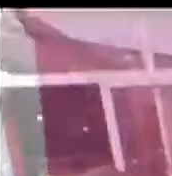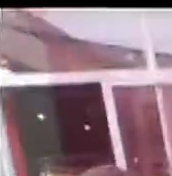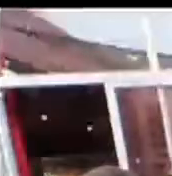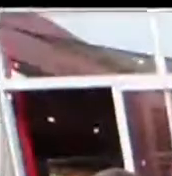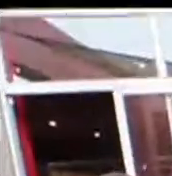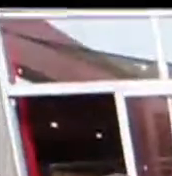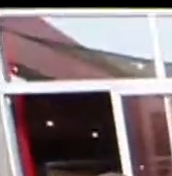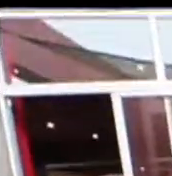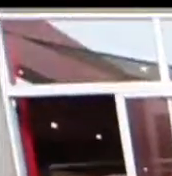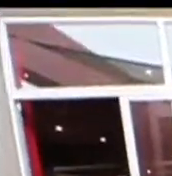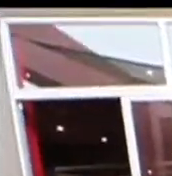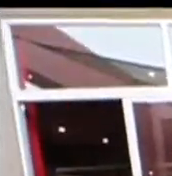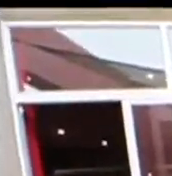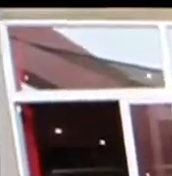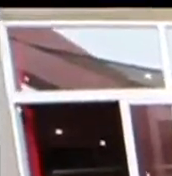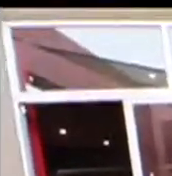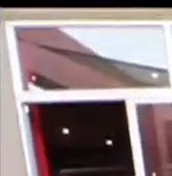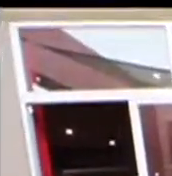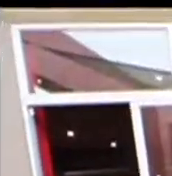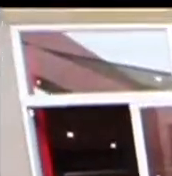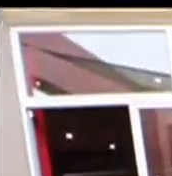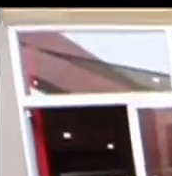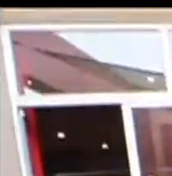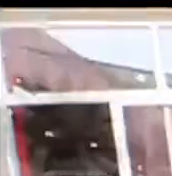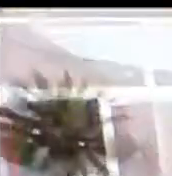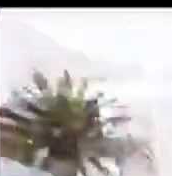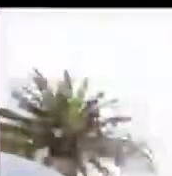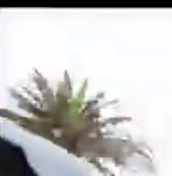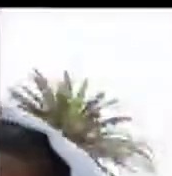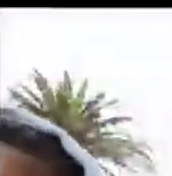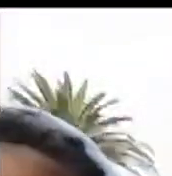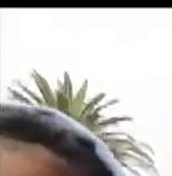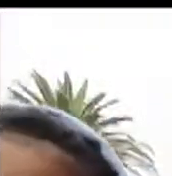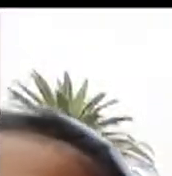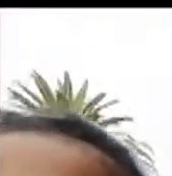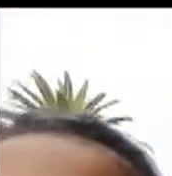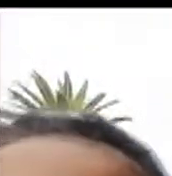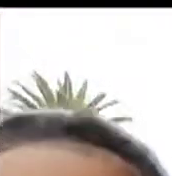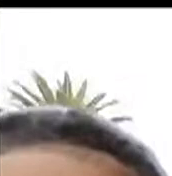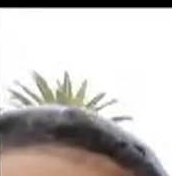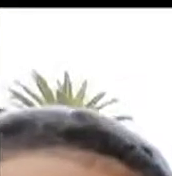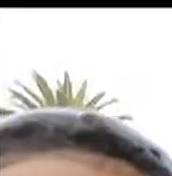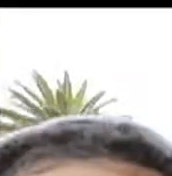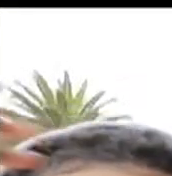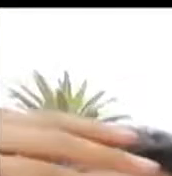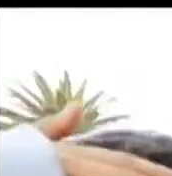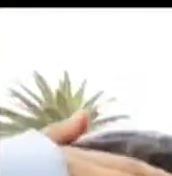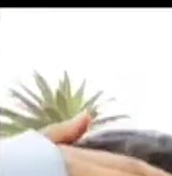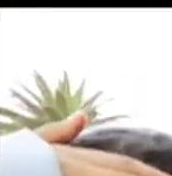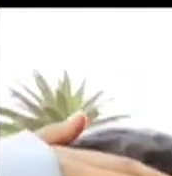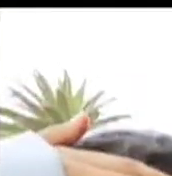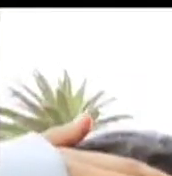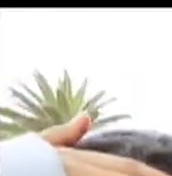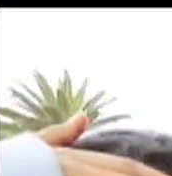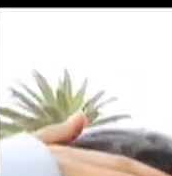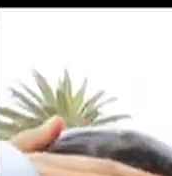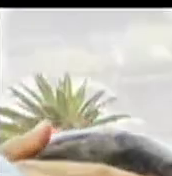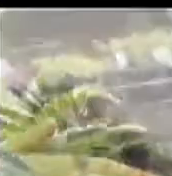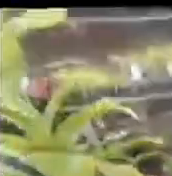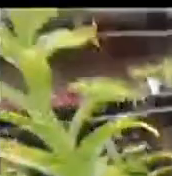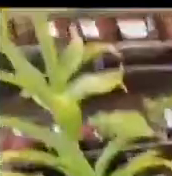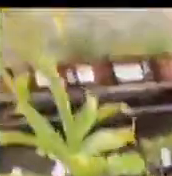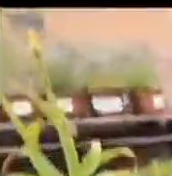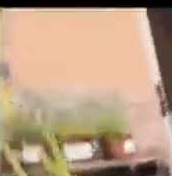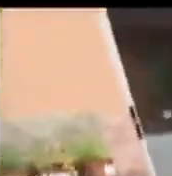coast. It's like, yay, Kenyan lands. Apparently it's not a 4-head, it's a 5-head.